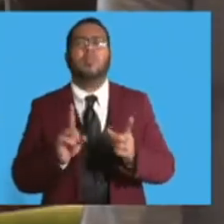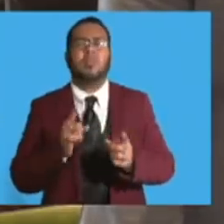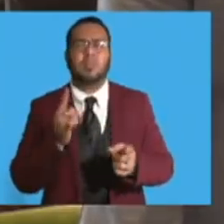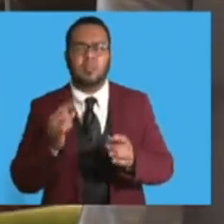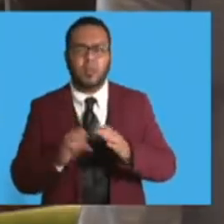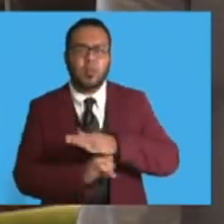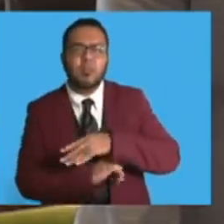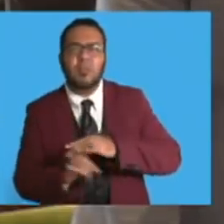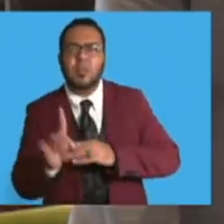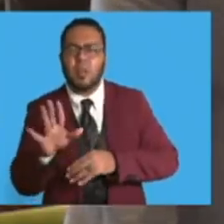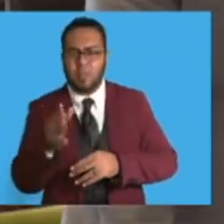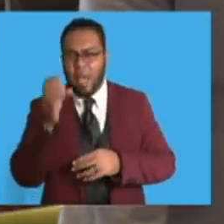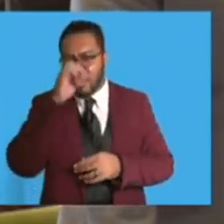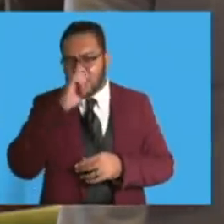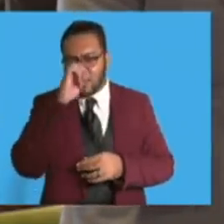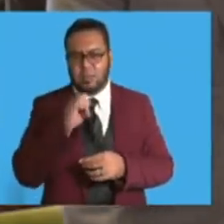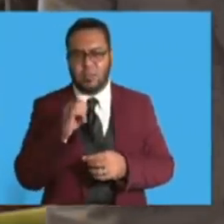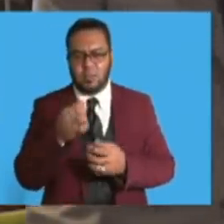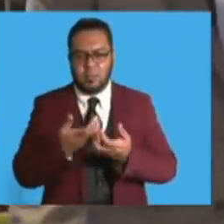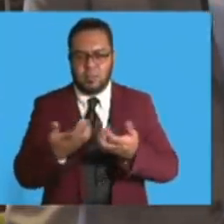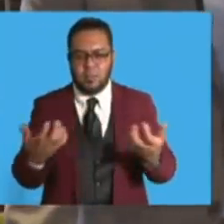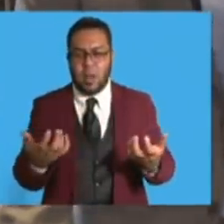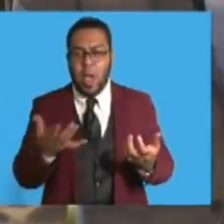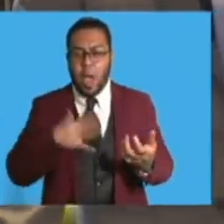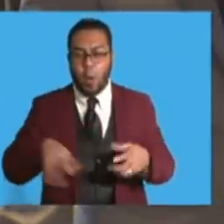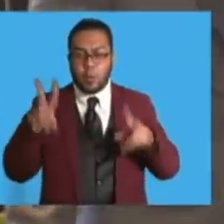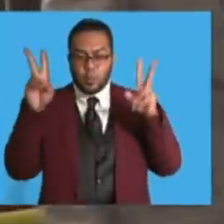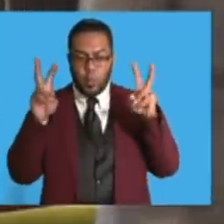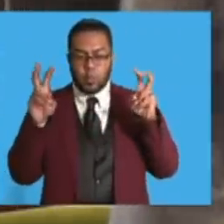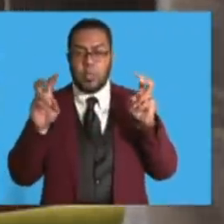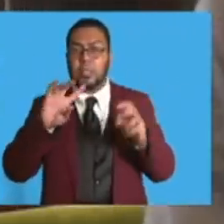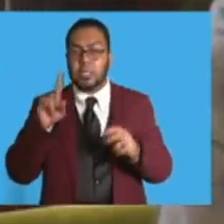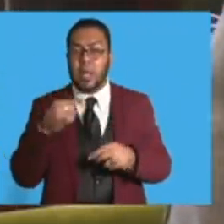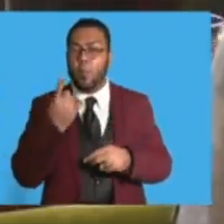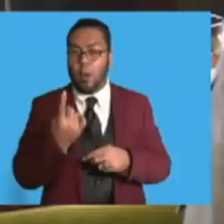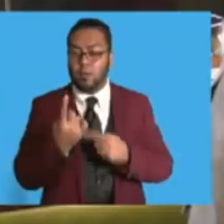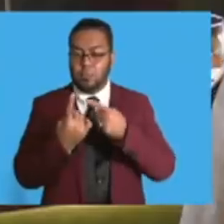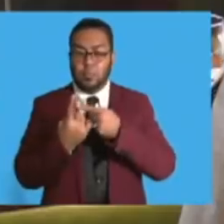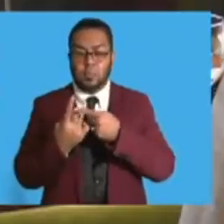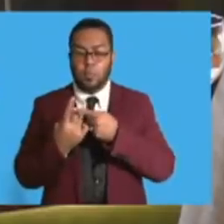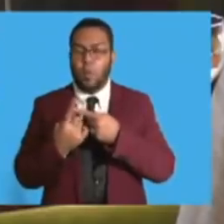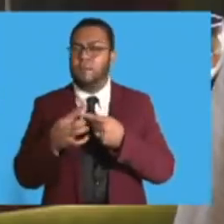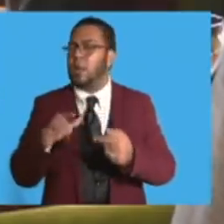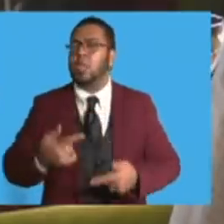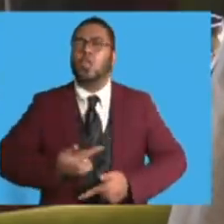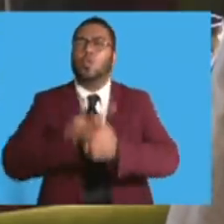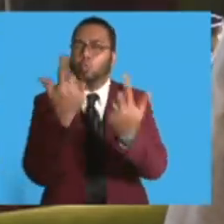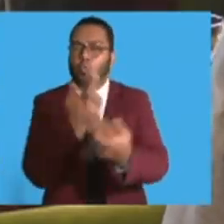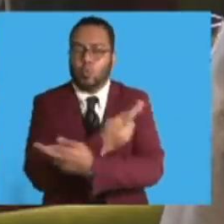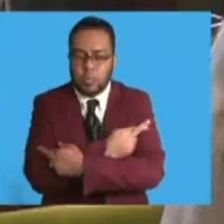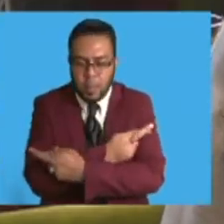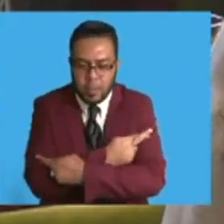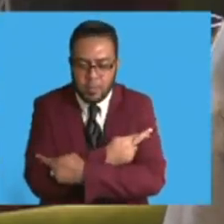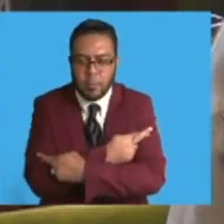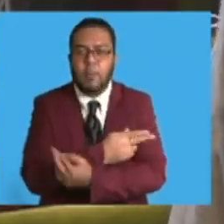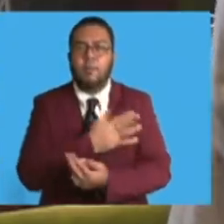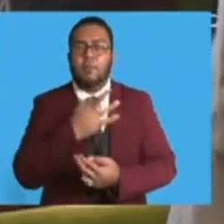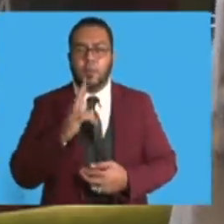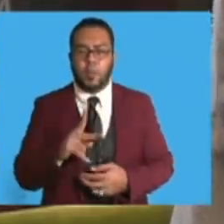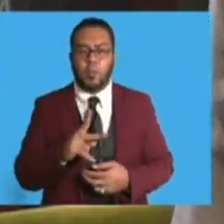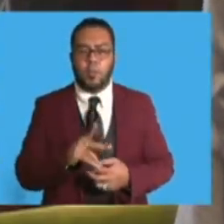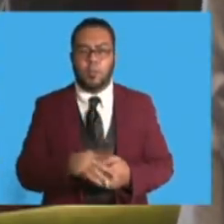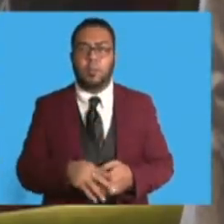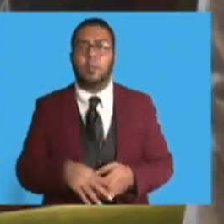ethnicity. And Madam Speaker, I want to quote somebody who I have huge respect for, and Madam Speaker,